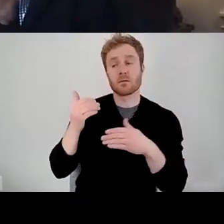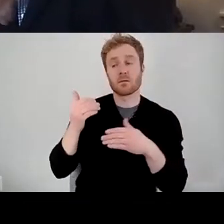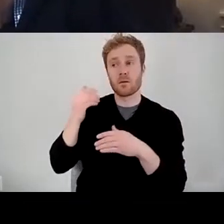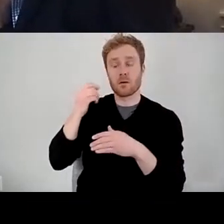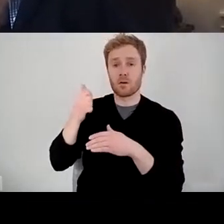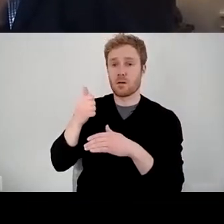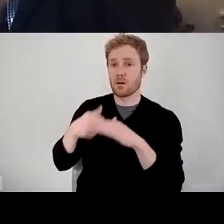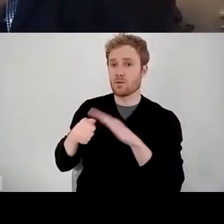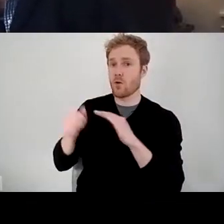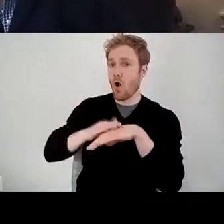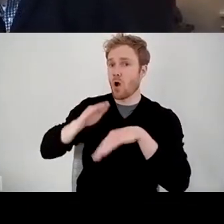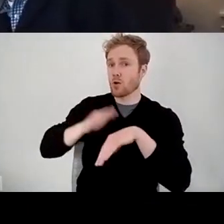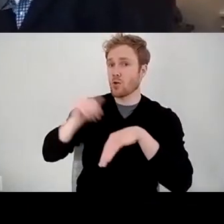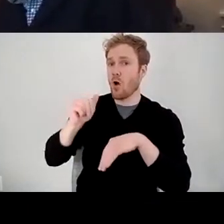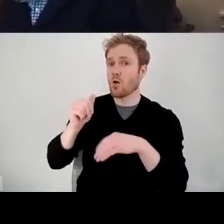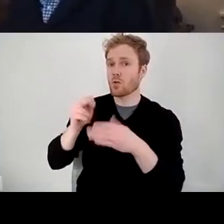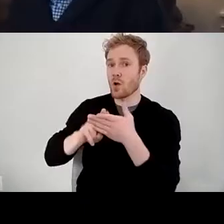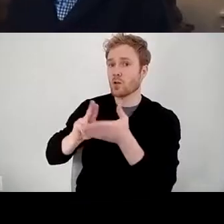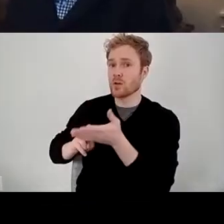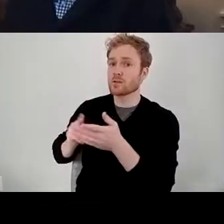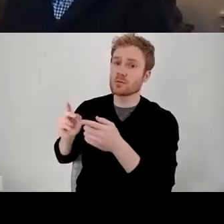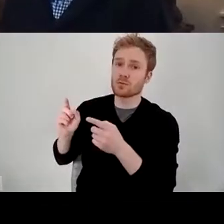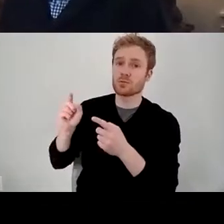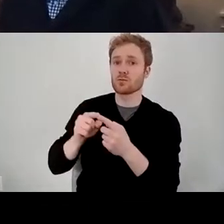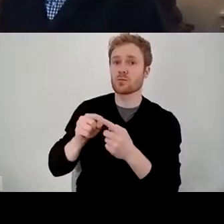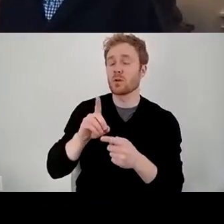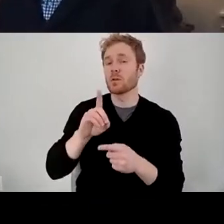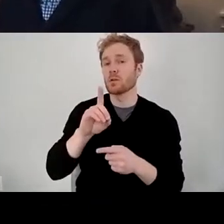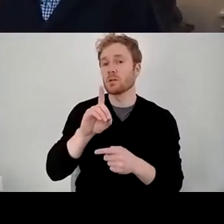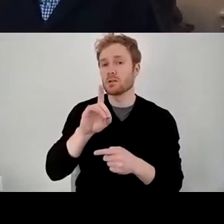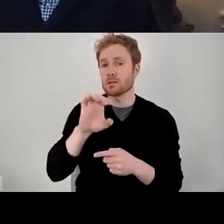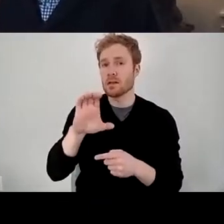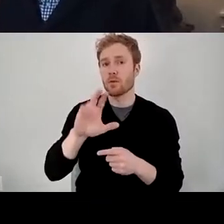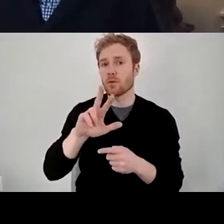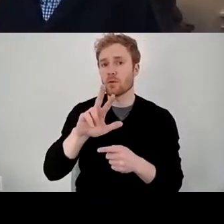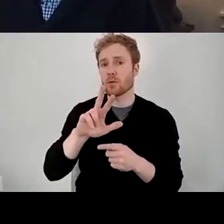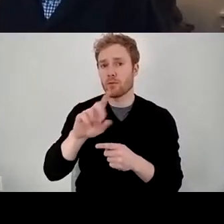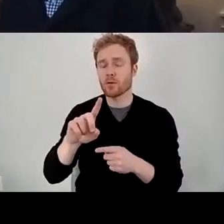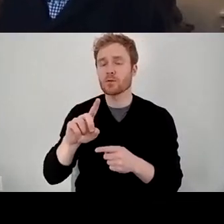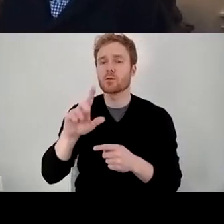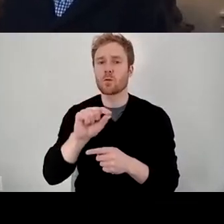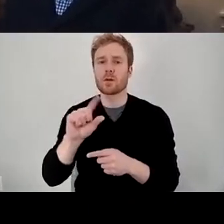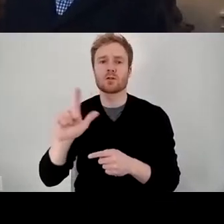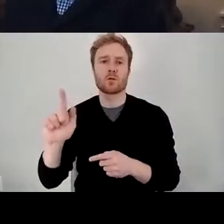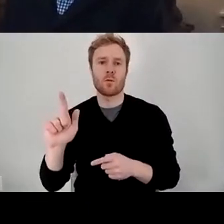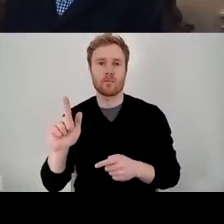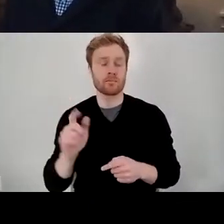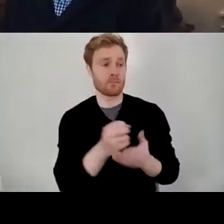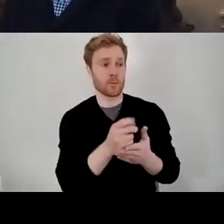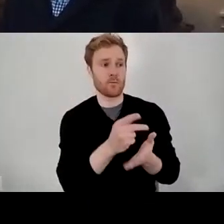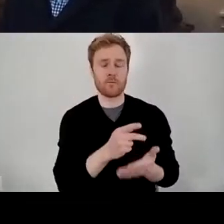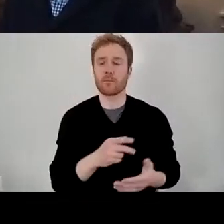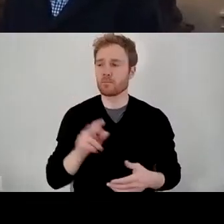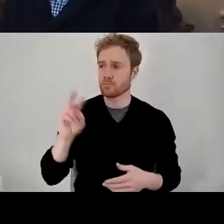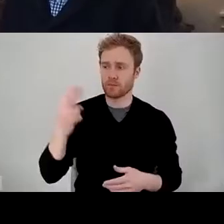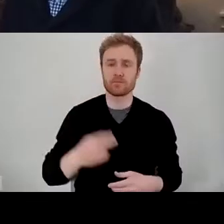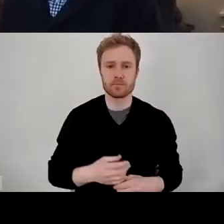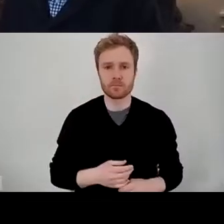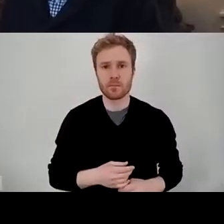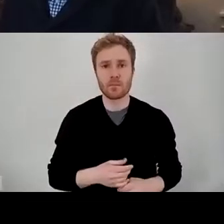the various departments of the city. Funding for these services are to come from the capital budget, and the projects supported by the professional